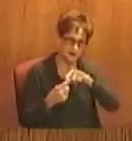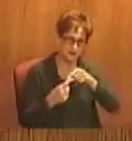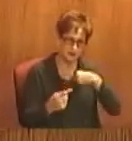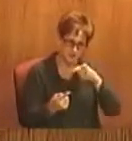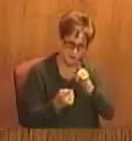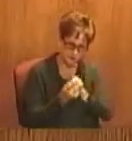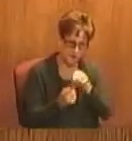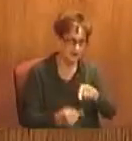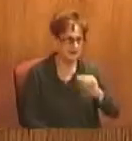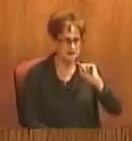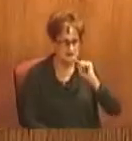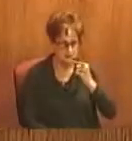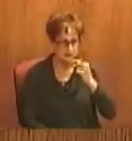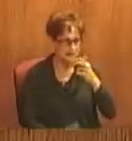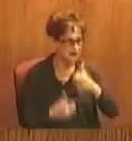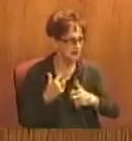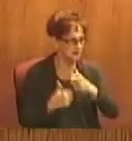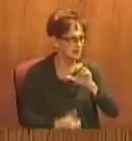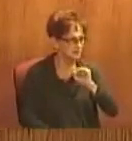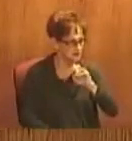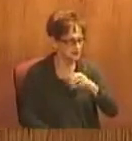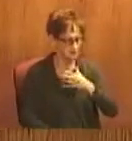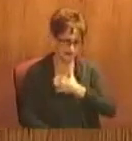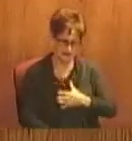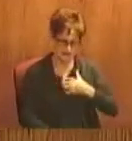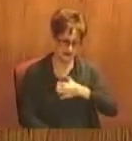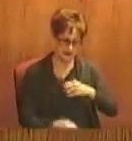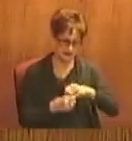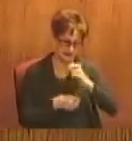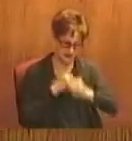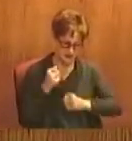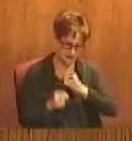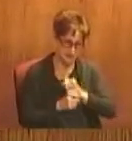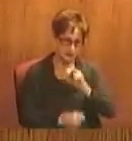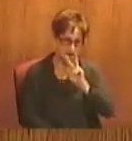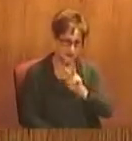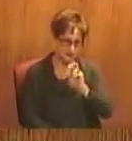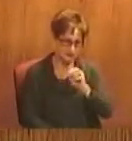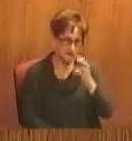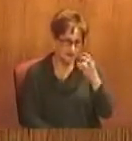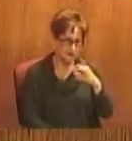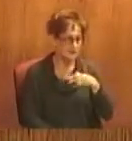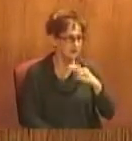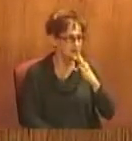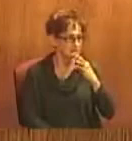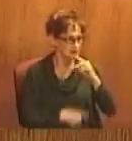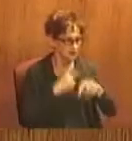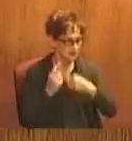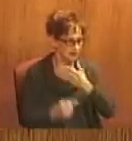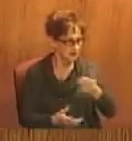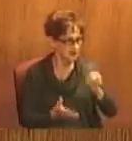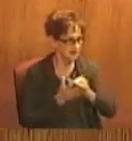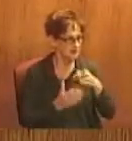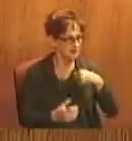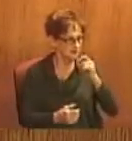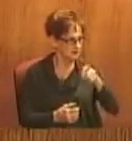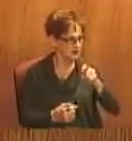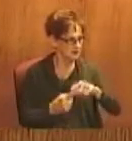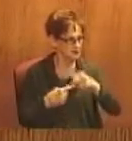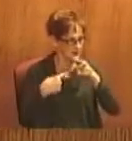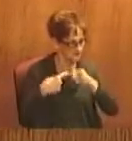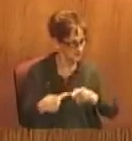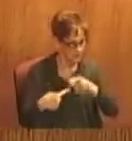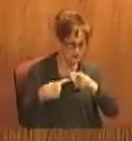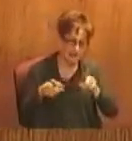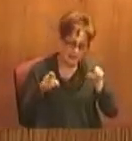problem. It is so disgusting in 2016 that we are talking about things that we had to fight. I'm talking about